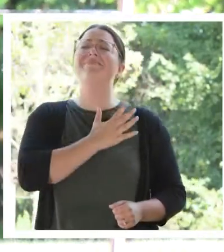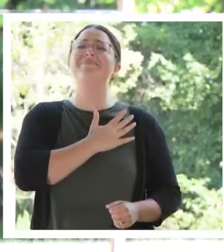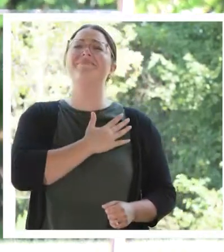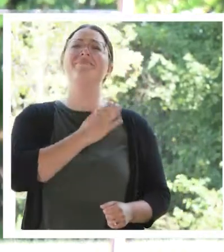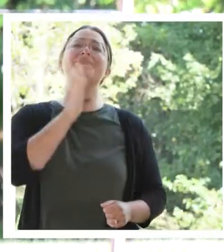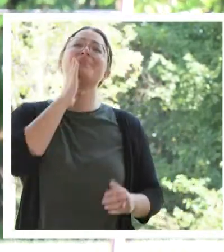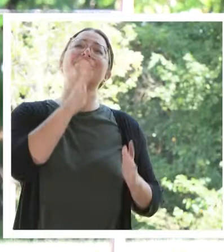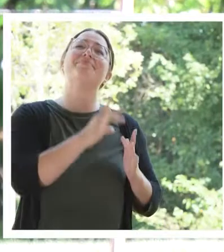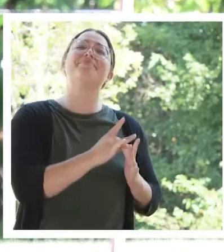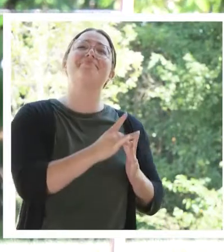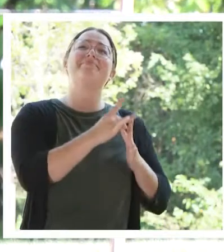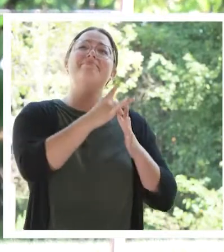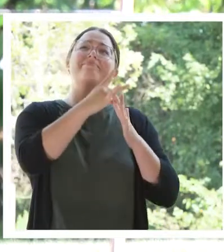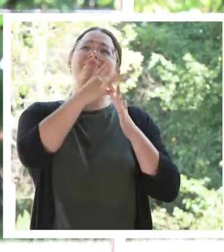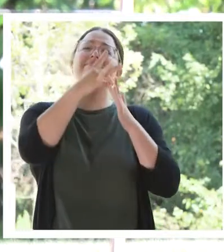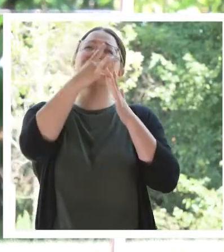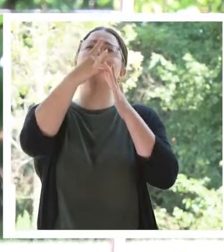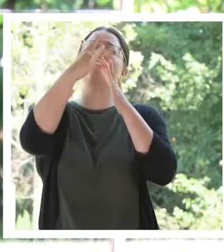will lead